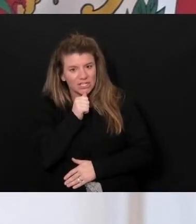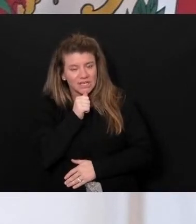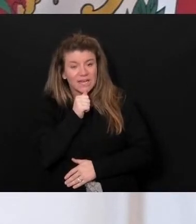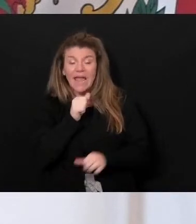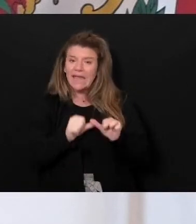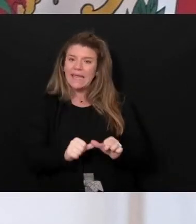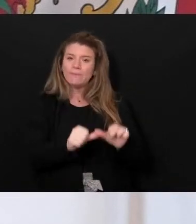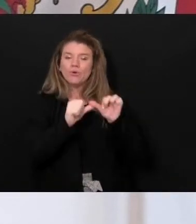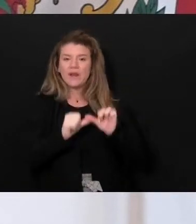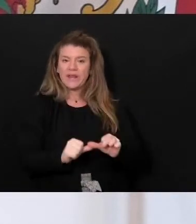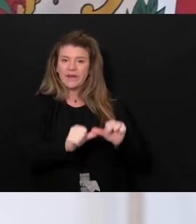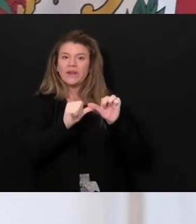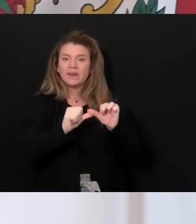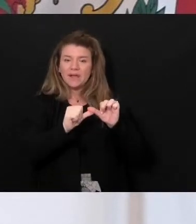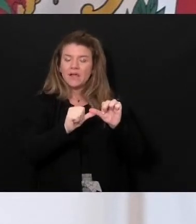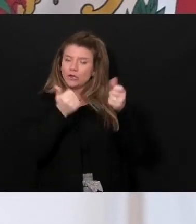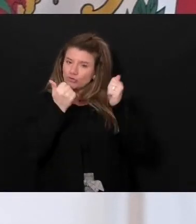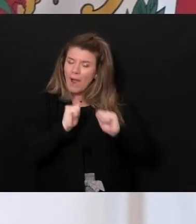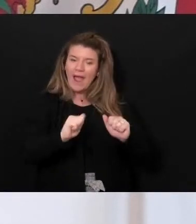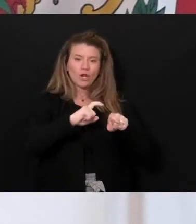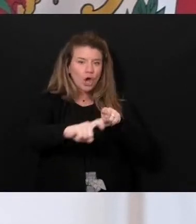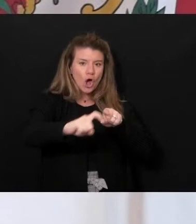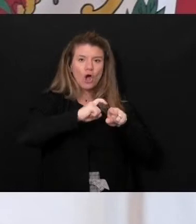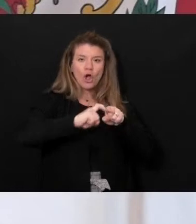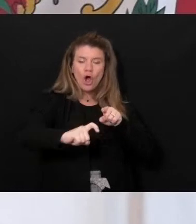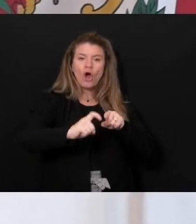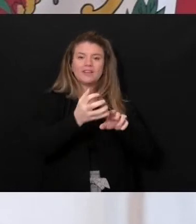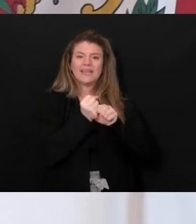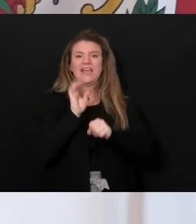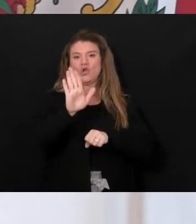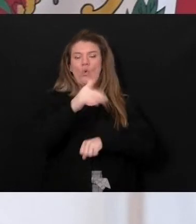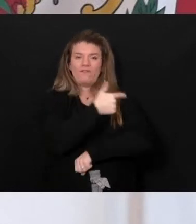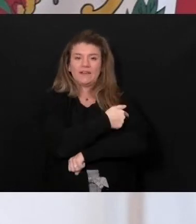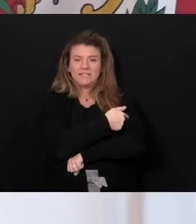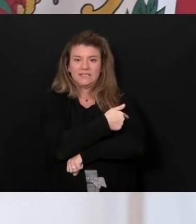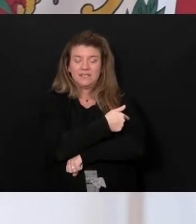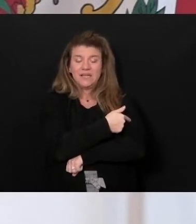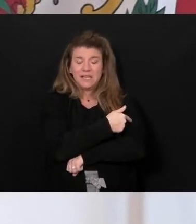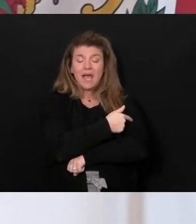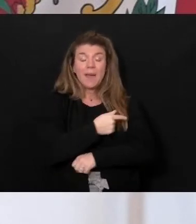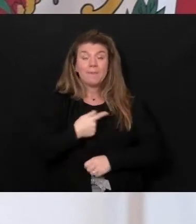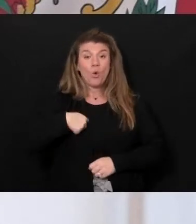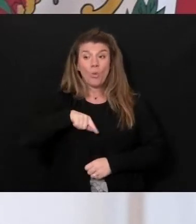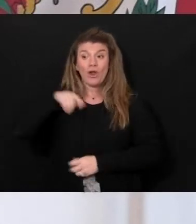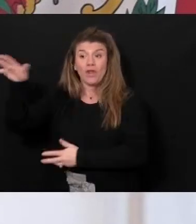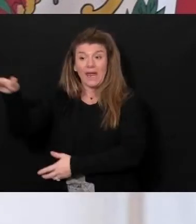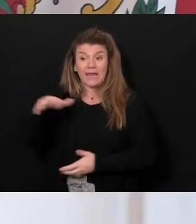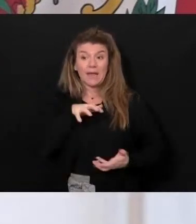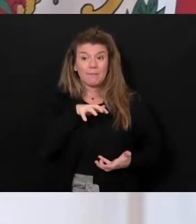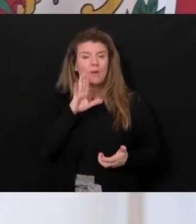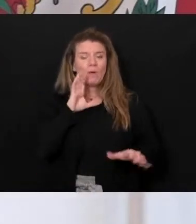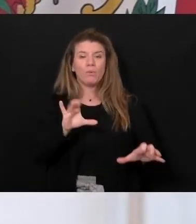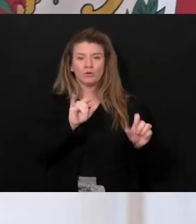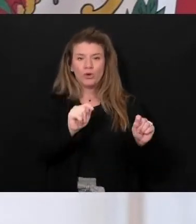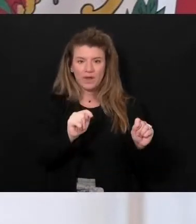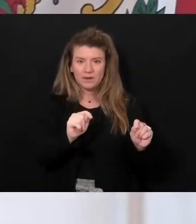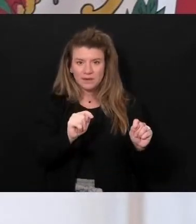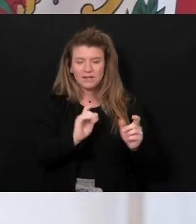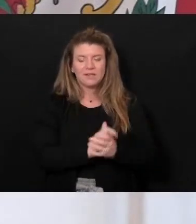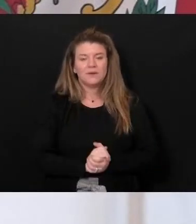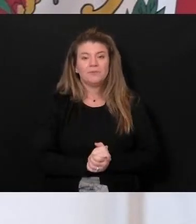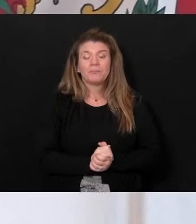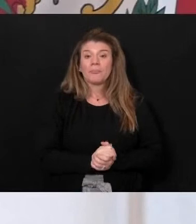diligent in calling and pushing and everything to get your vaccines, but we're getting them, and the other thing you've got